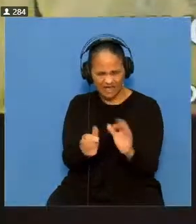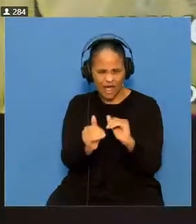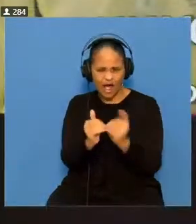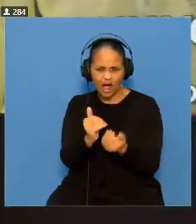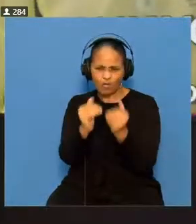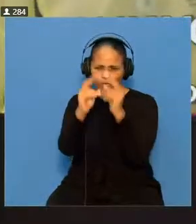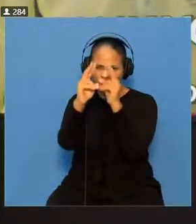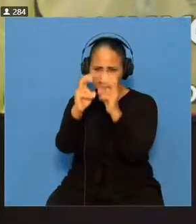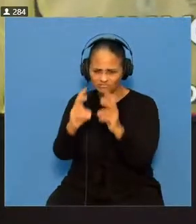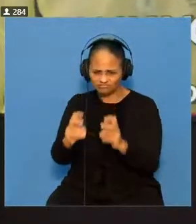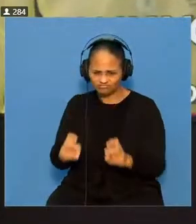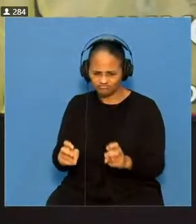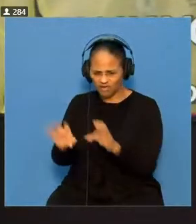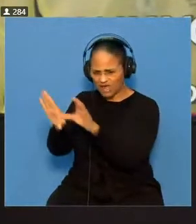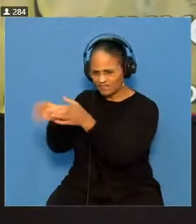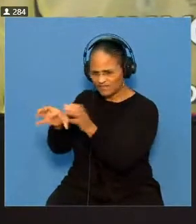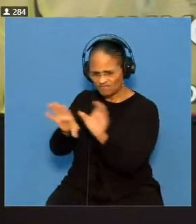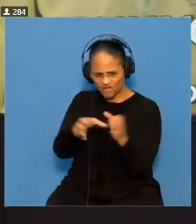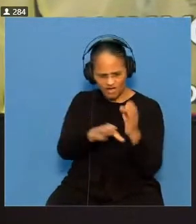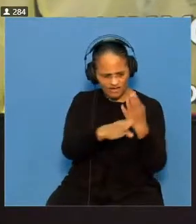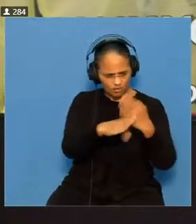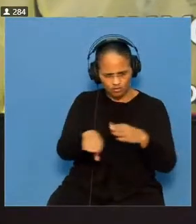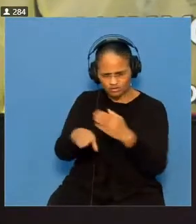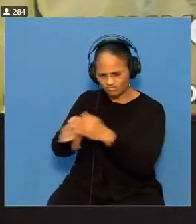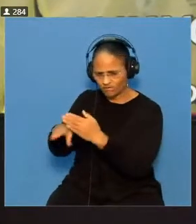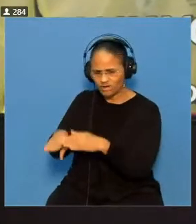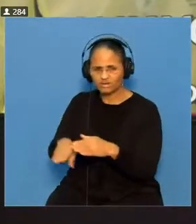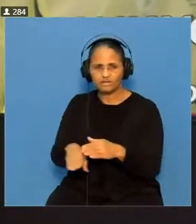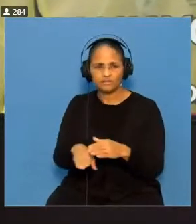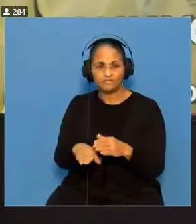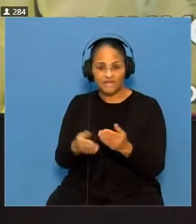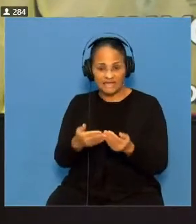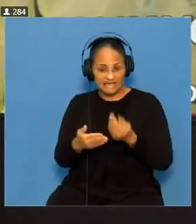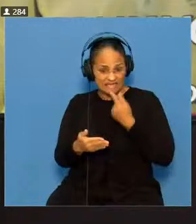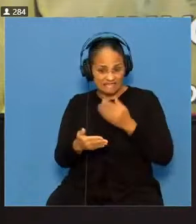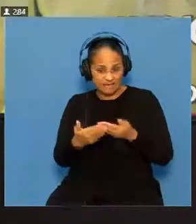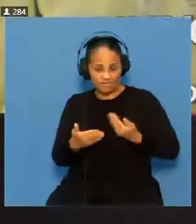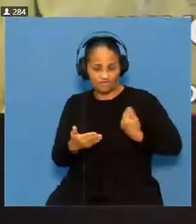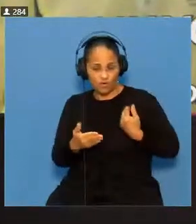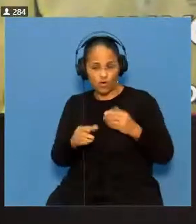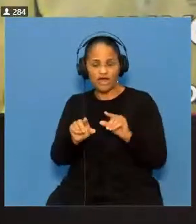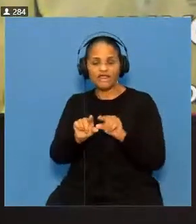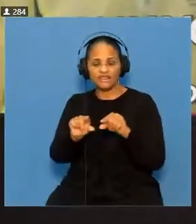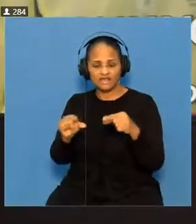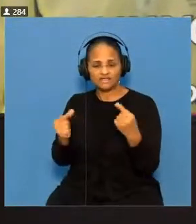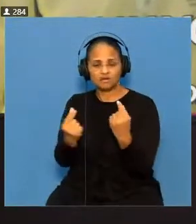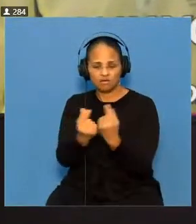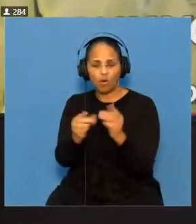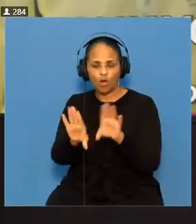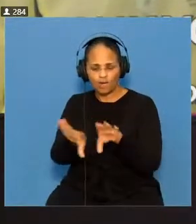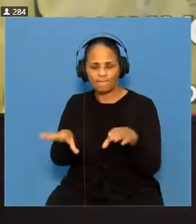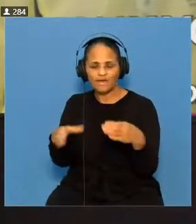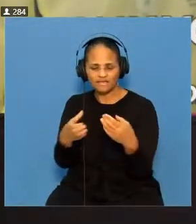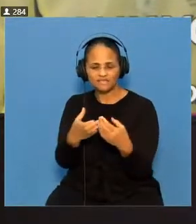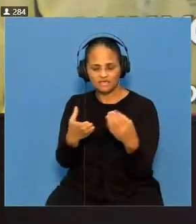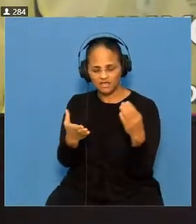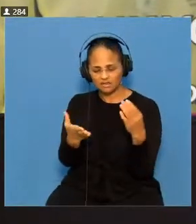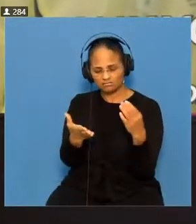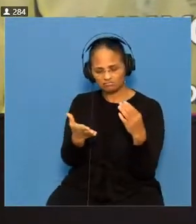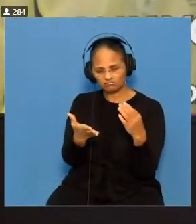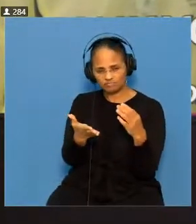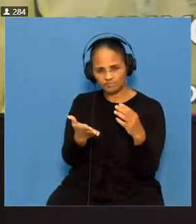you for that. As I said previously, there's a committee that has reviewed